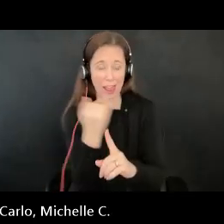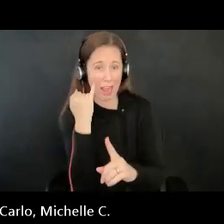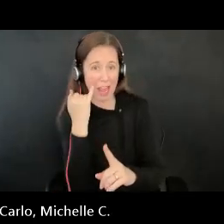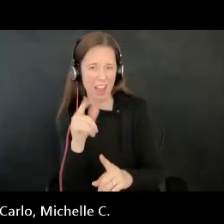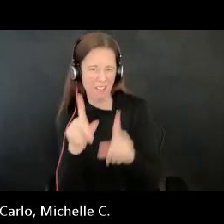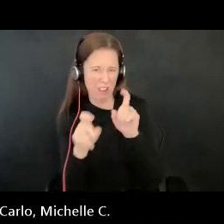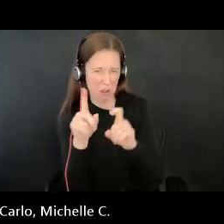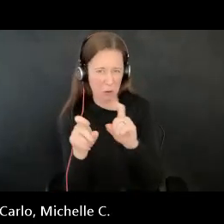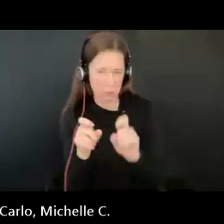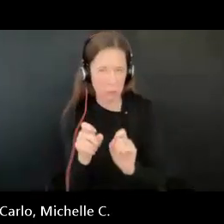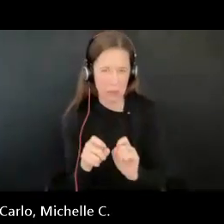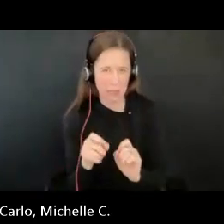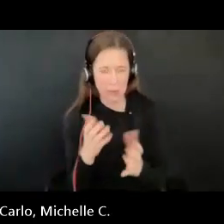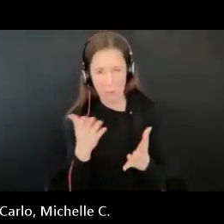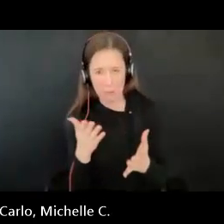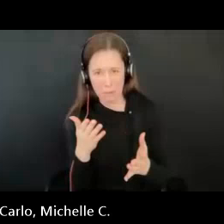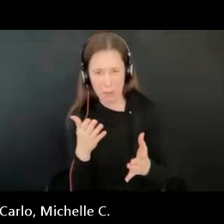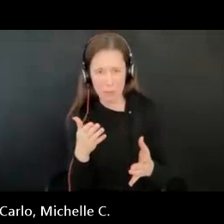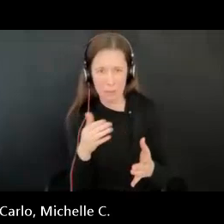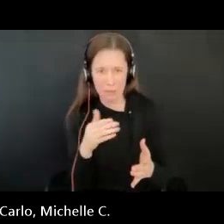lot of questions at the start.